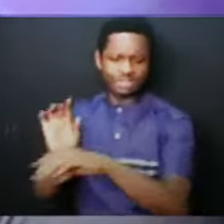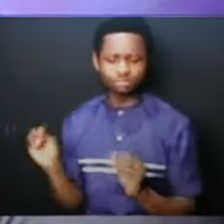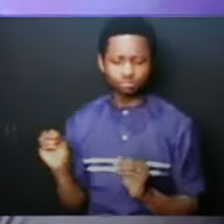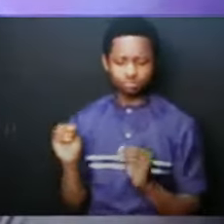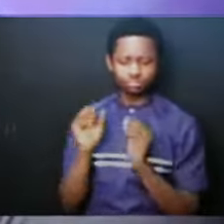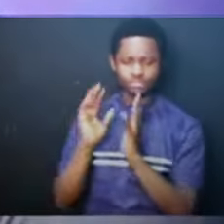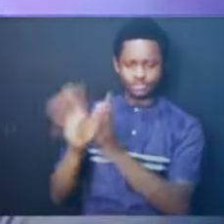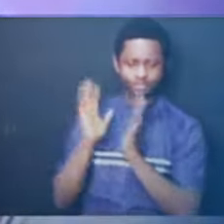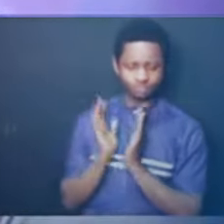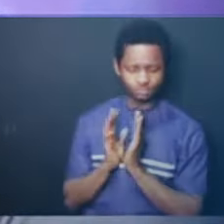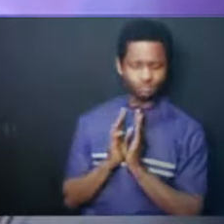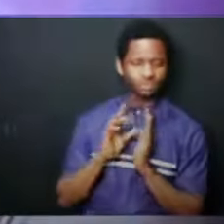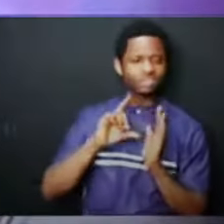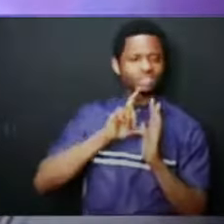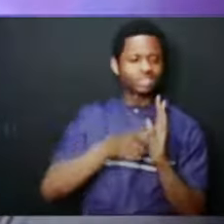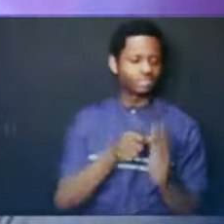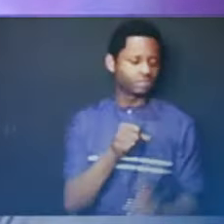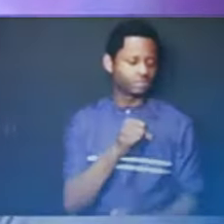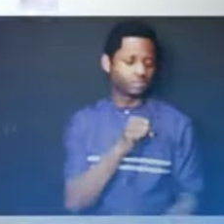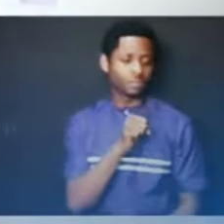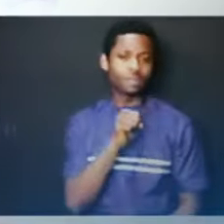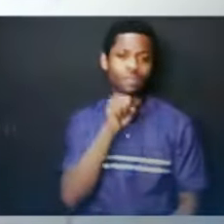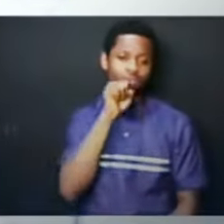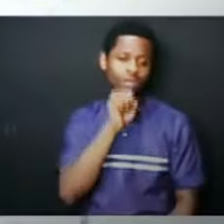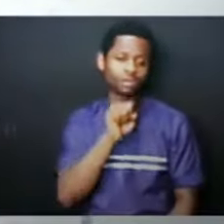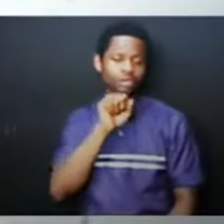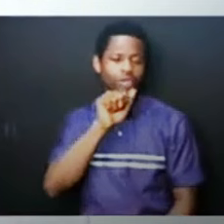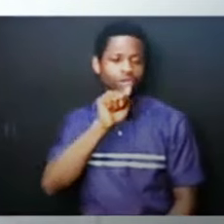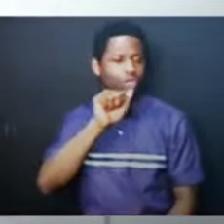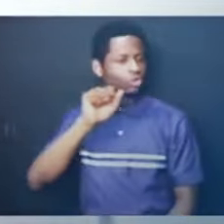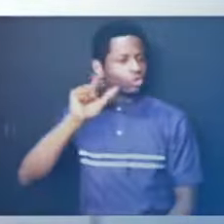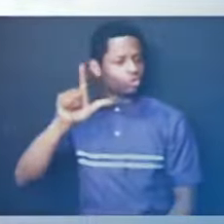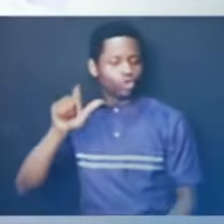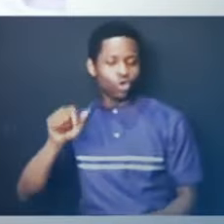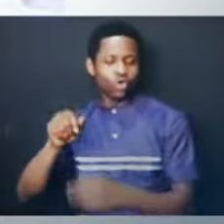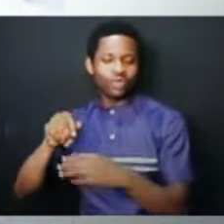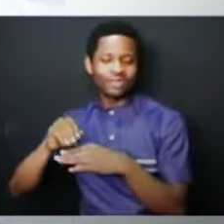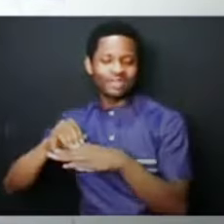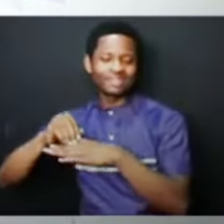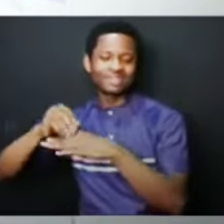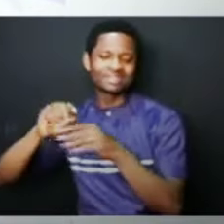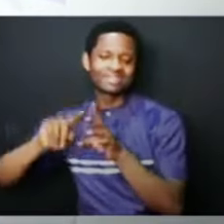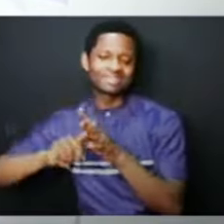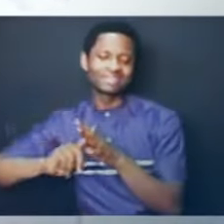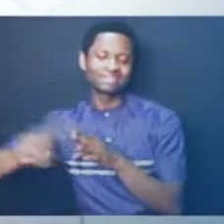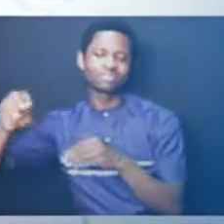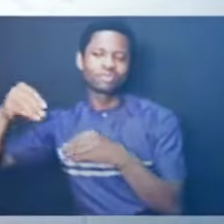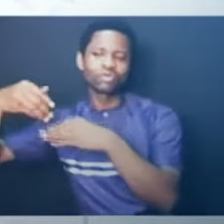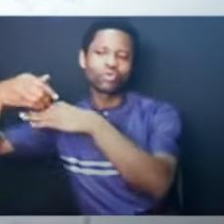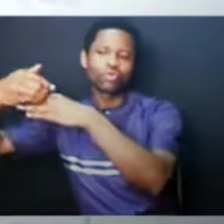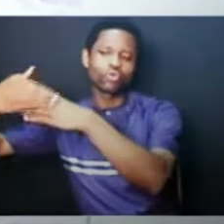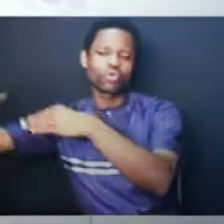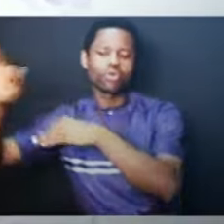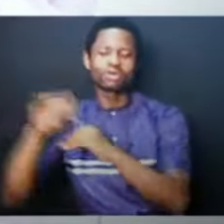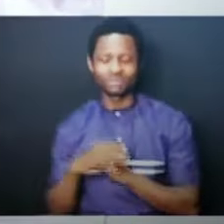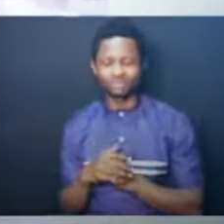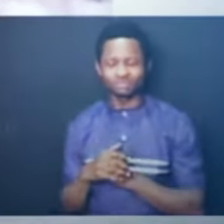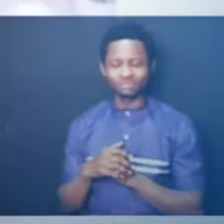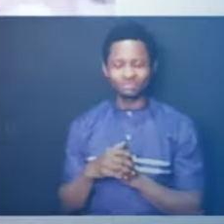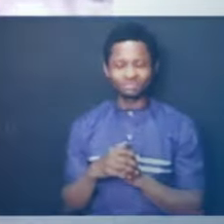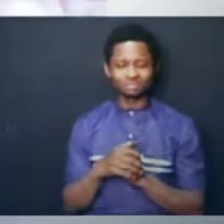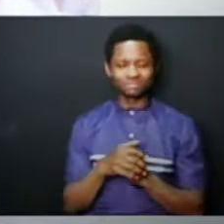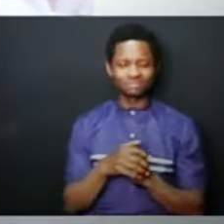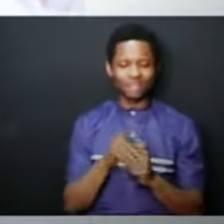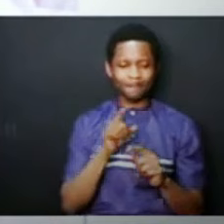cave and went his way. Na David did and semi ebo nipa no pim. Na wan pene